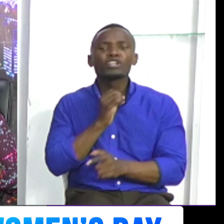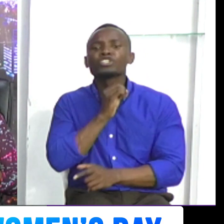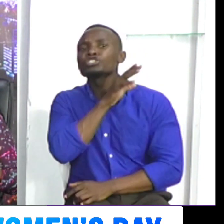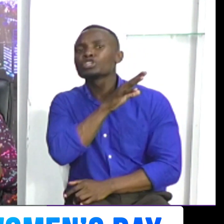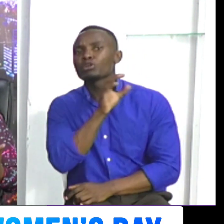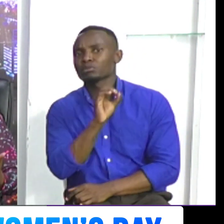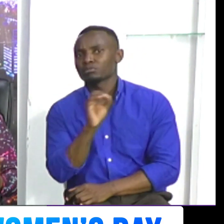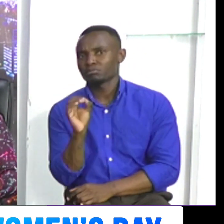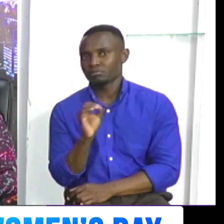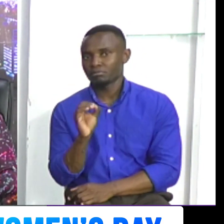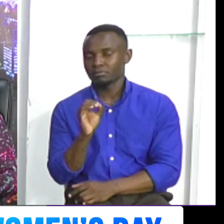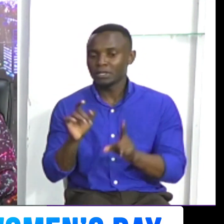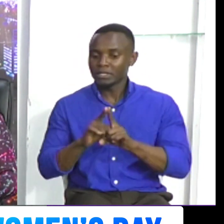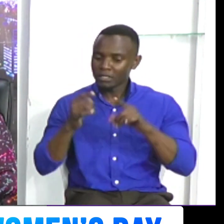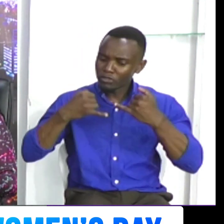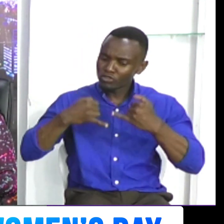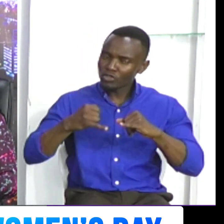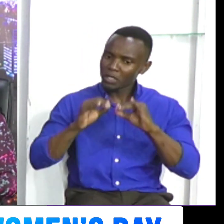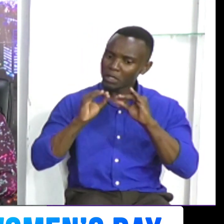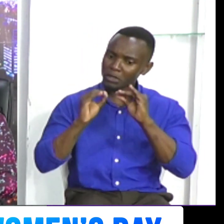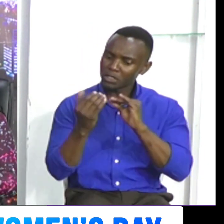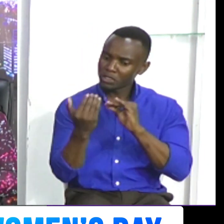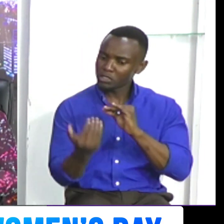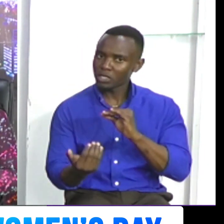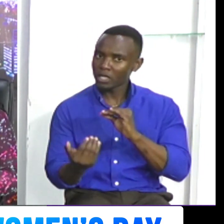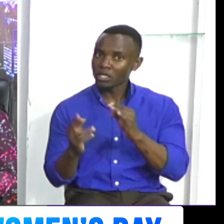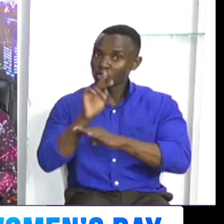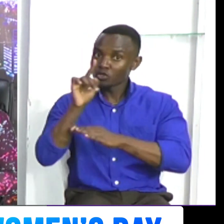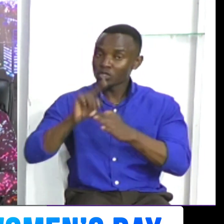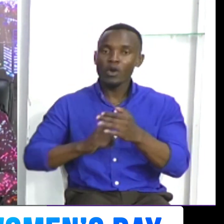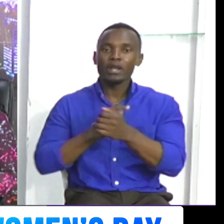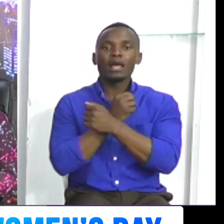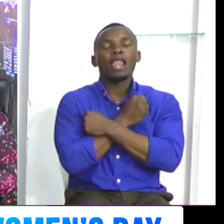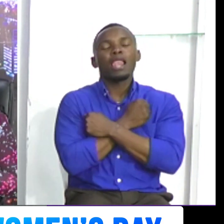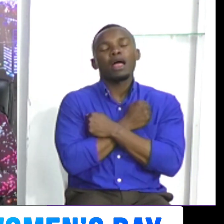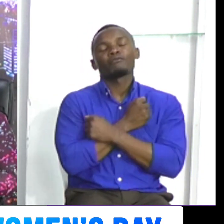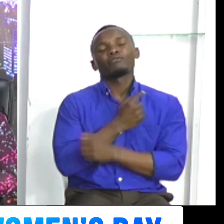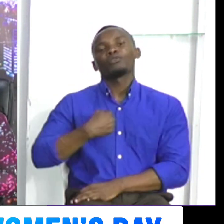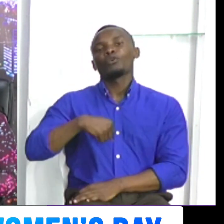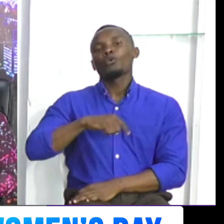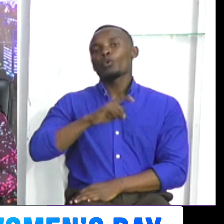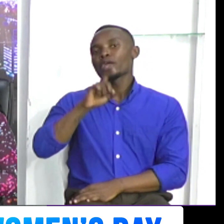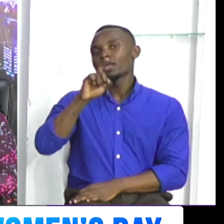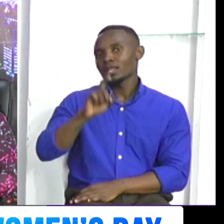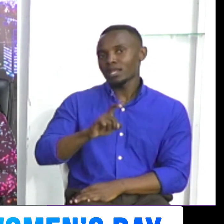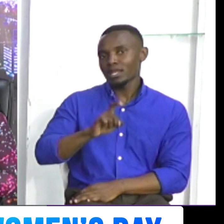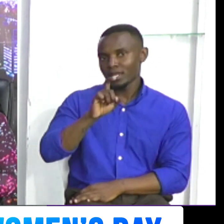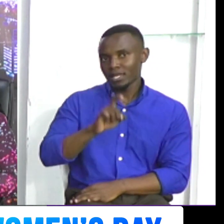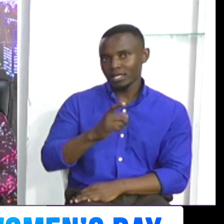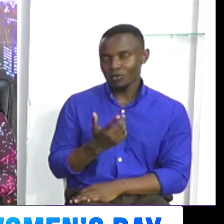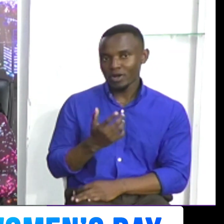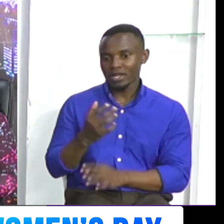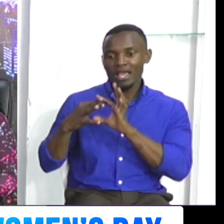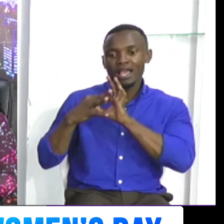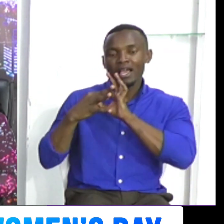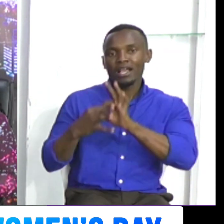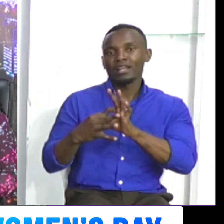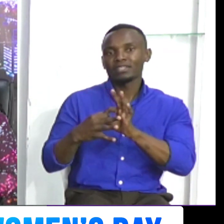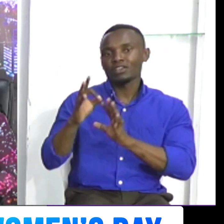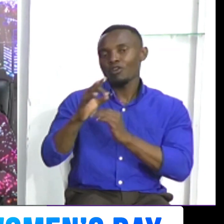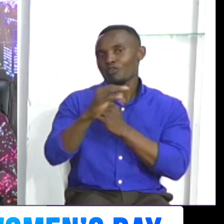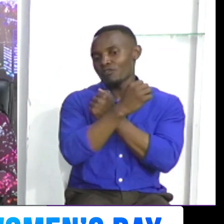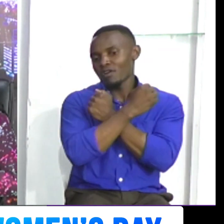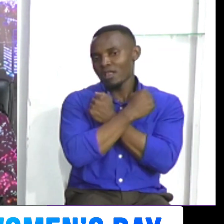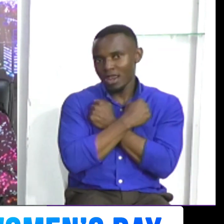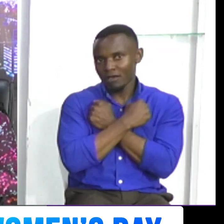okay, and trying to teach the child with love. We need to nurture a culture of love amongst us